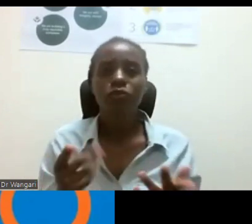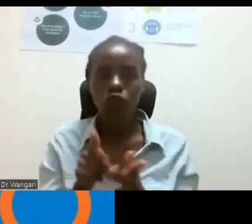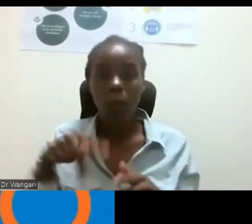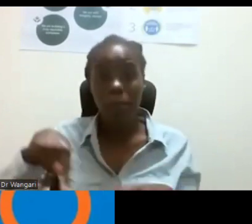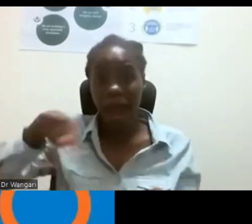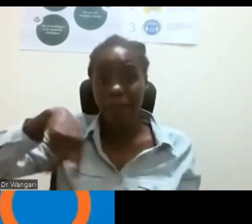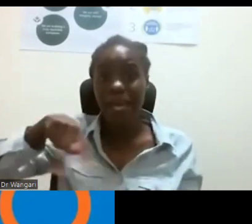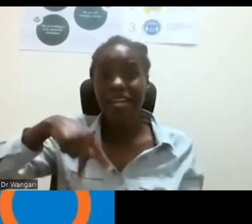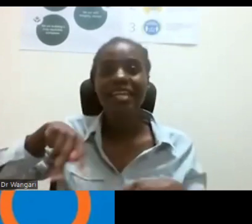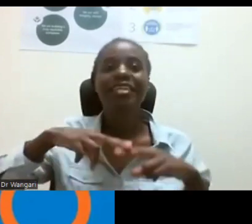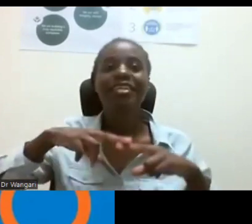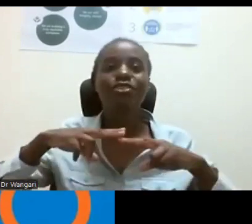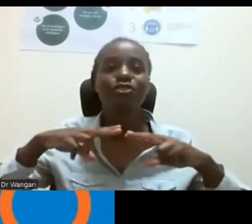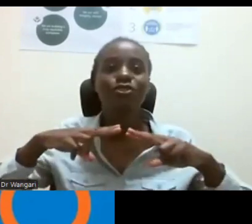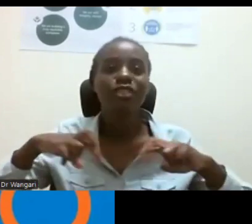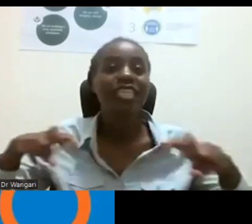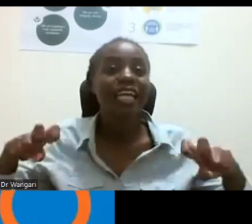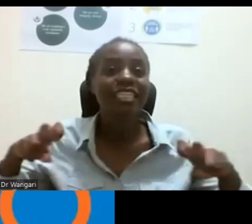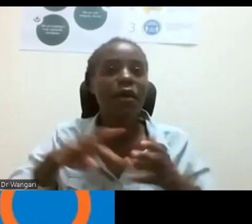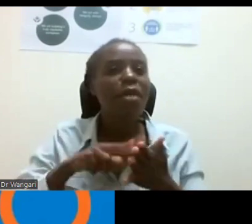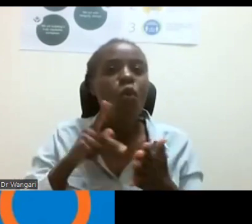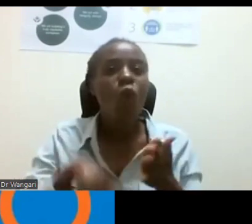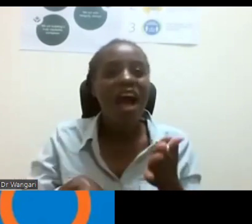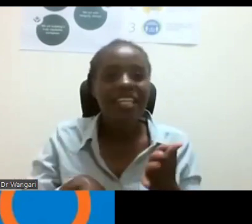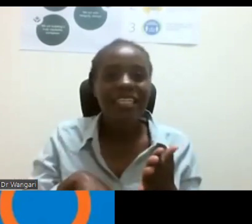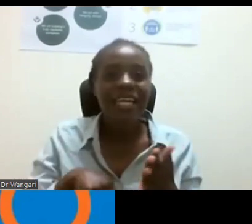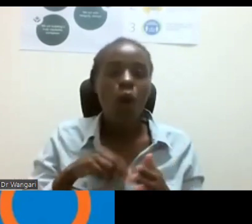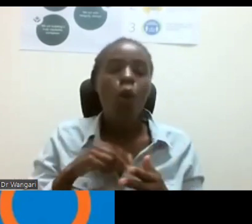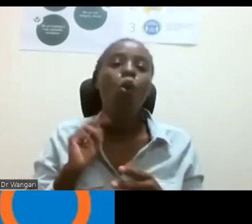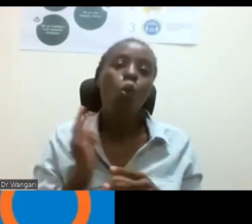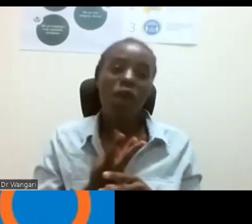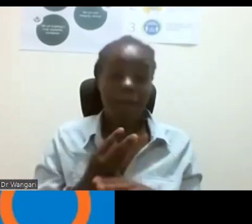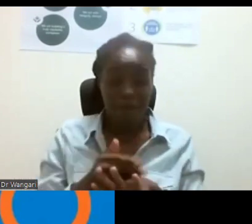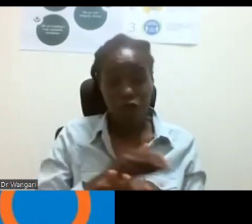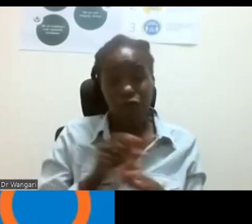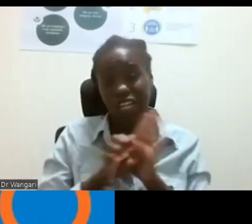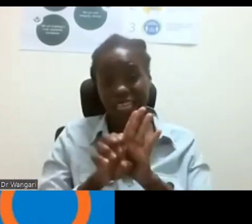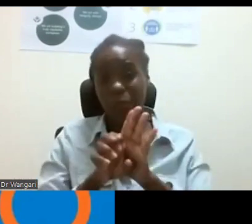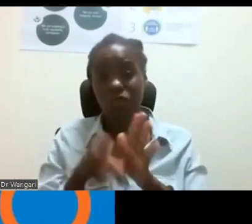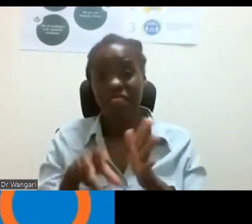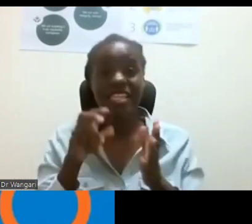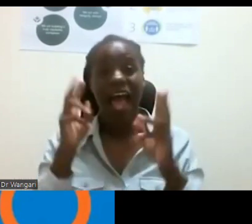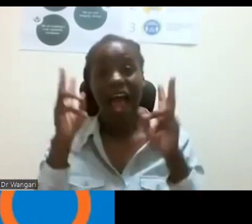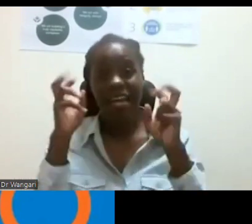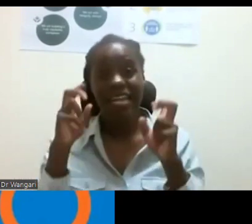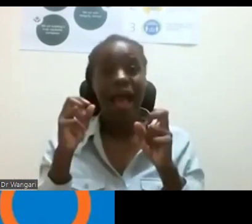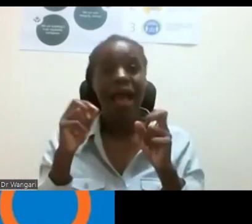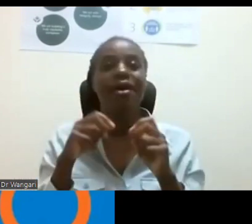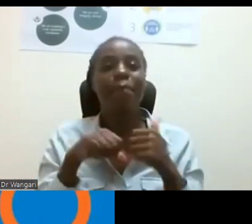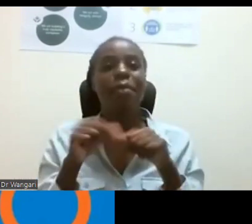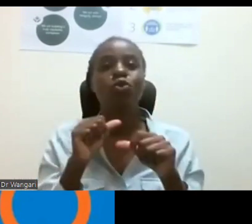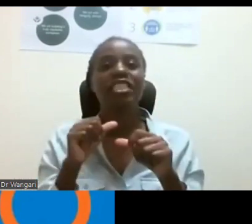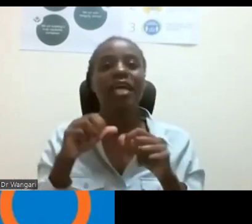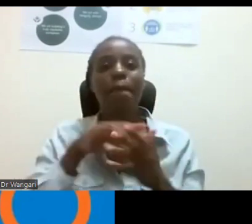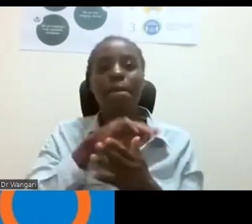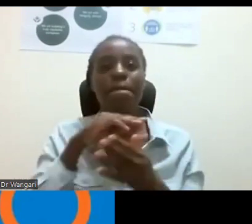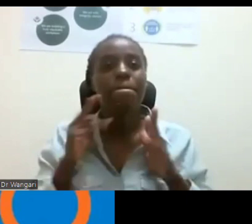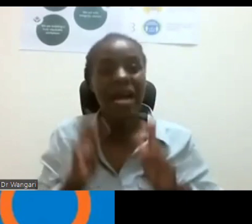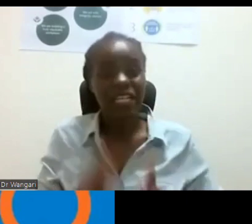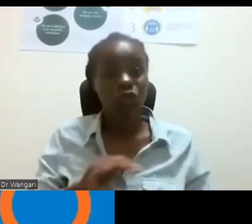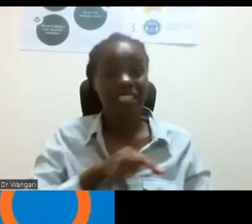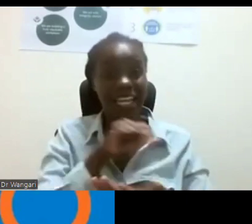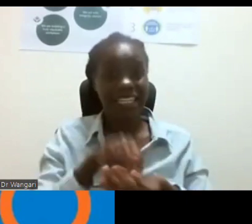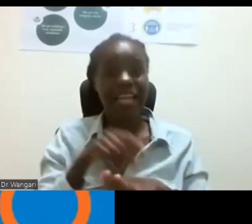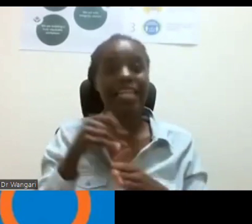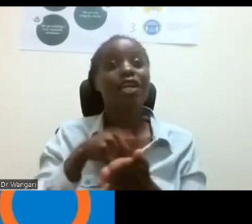well. For example, we tested this whole person-centered approach, and we were really fortunate to have Kenya be one of the countries where that was tested